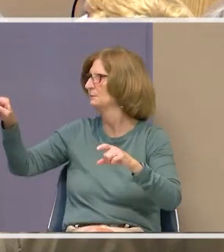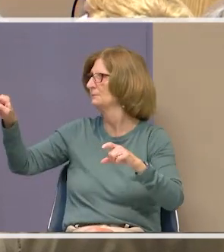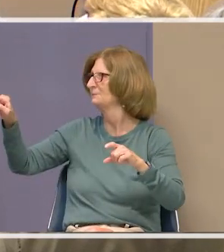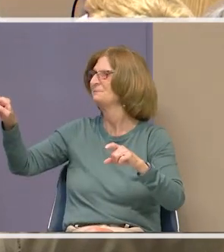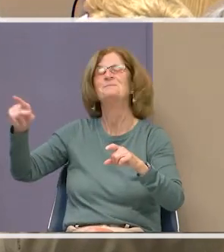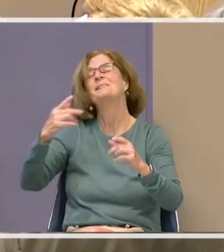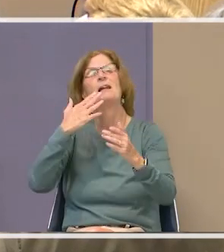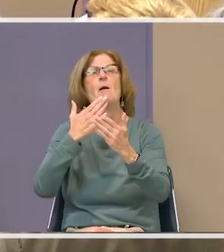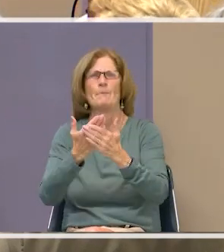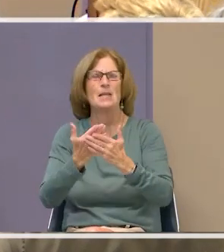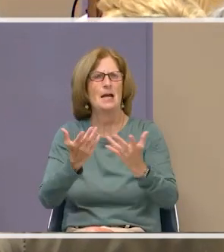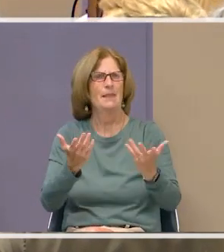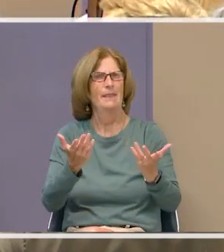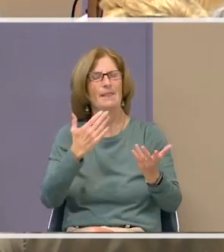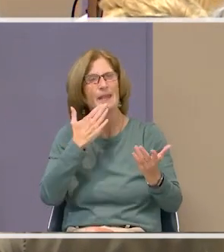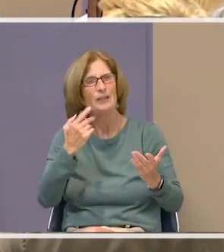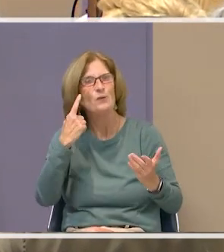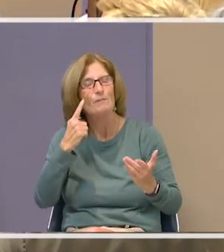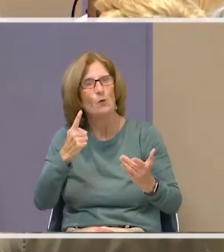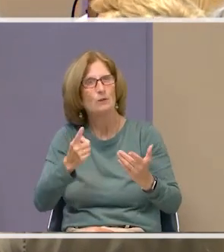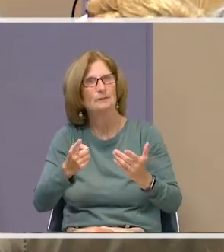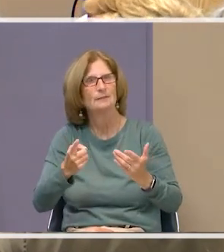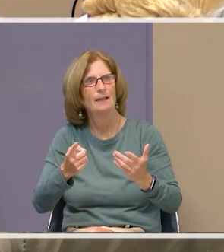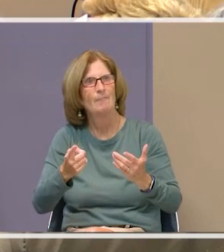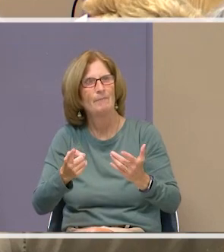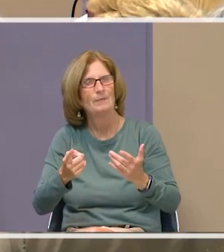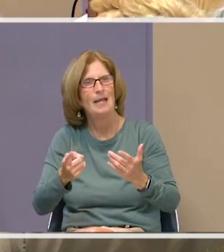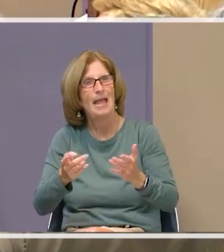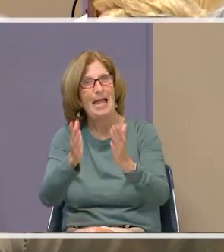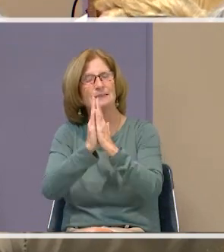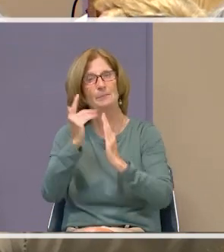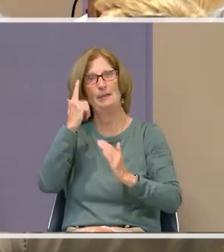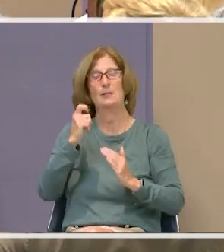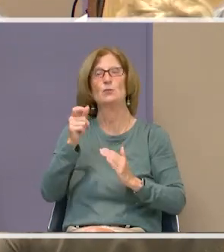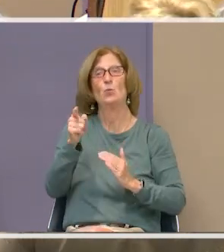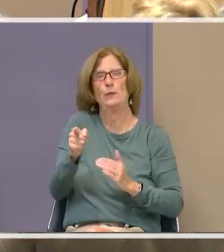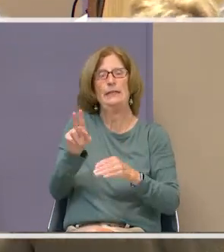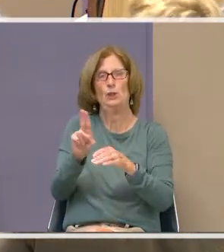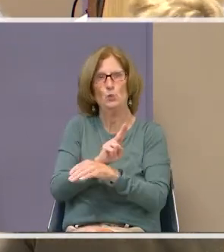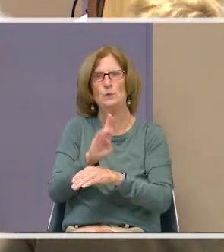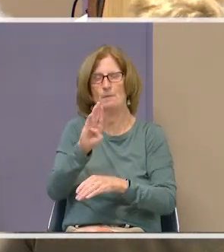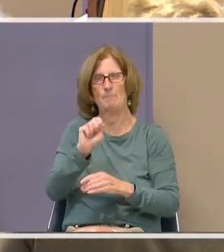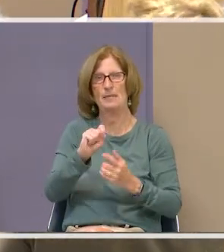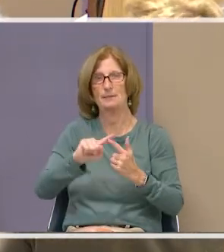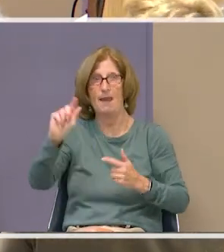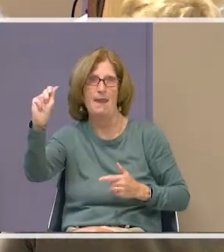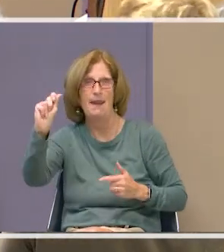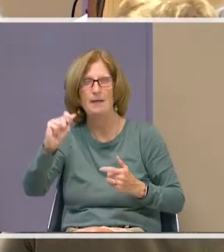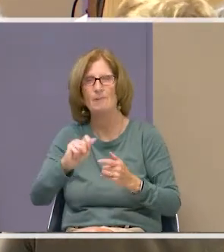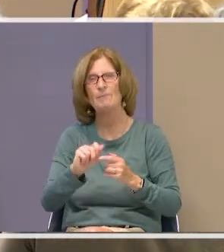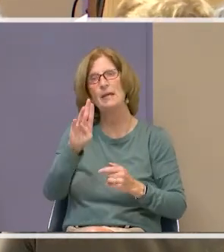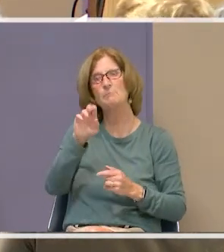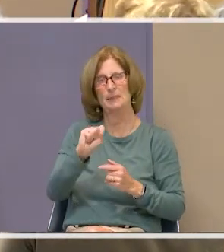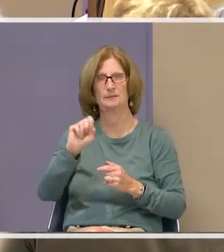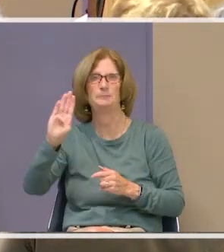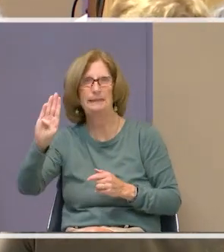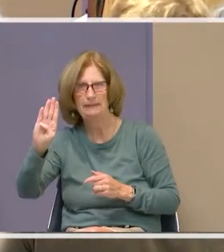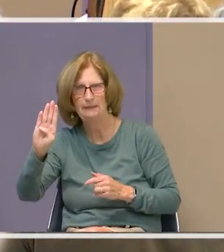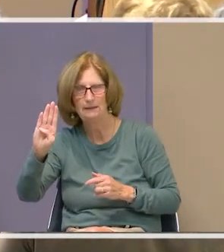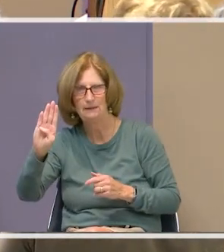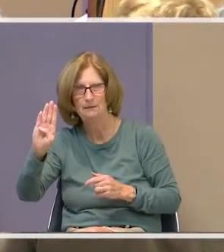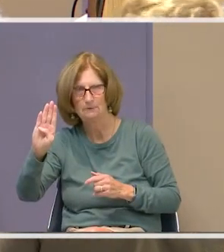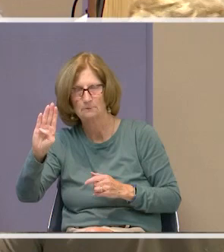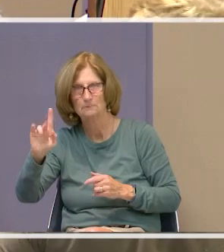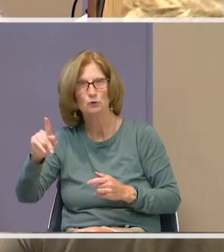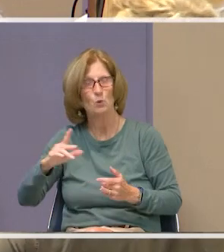bus stop there because you can Okay. catch the A and the B, and kind of Gotcha. wait and get one Okay. or the other. So I'd love to see it there, but I also could